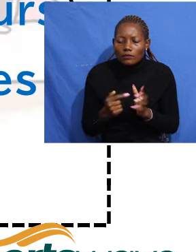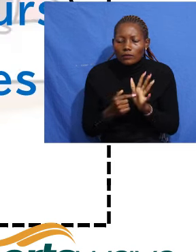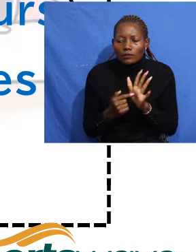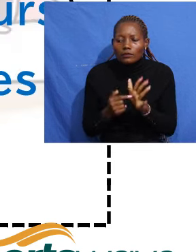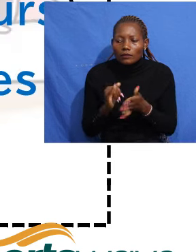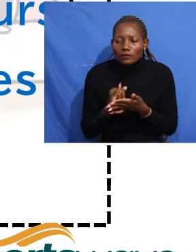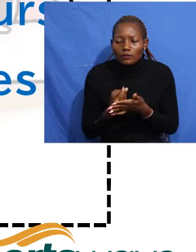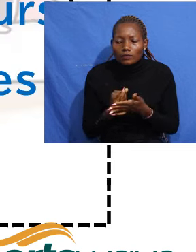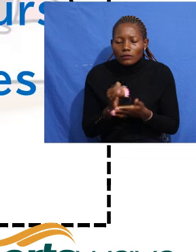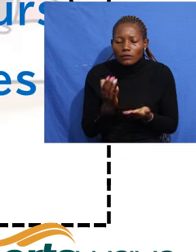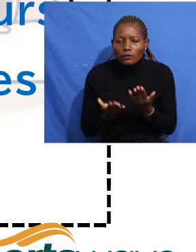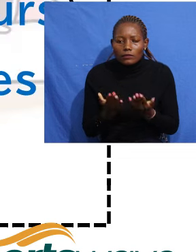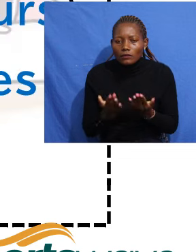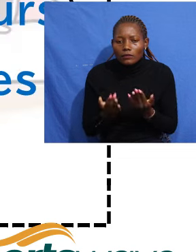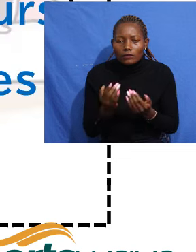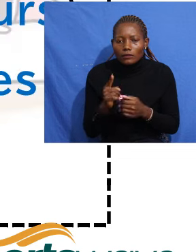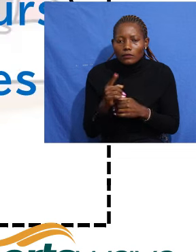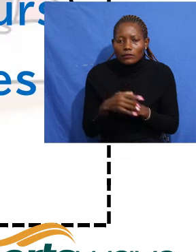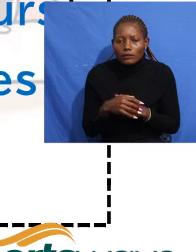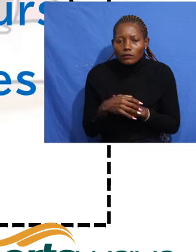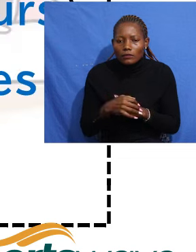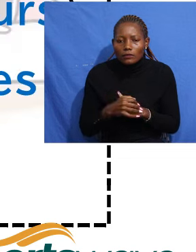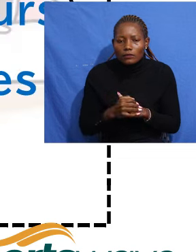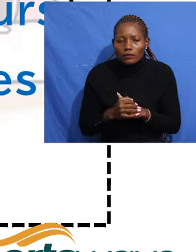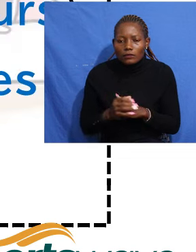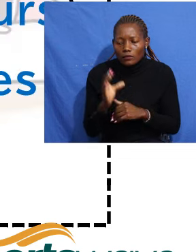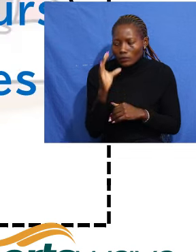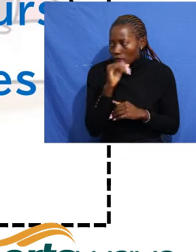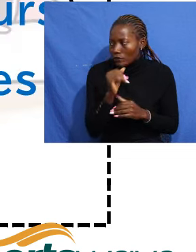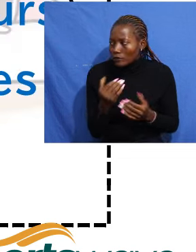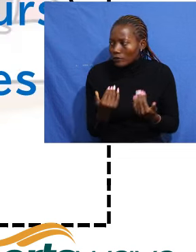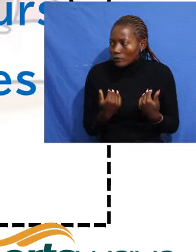that you may be lacking sleep.